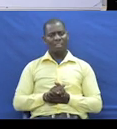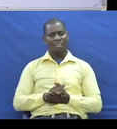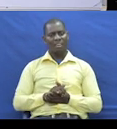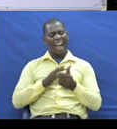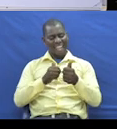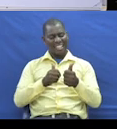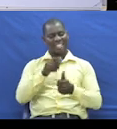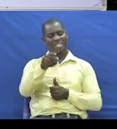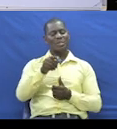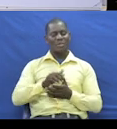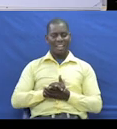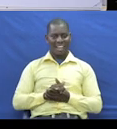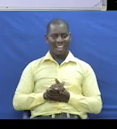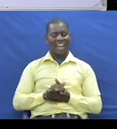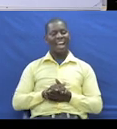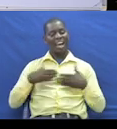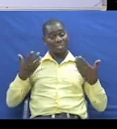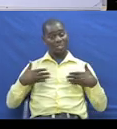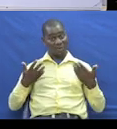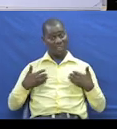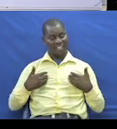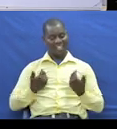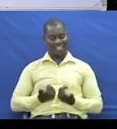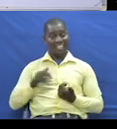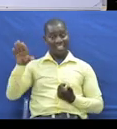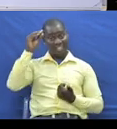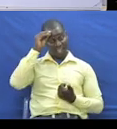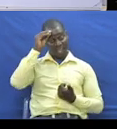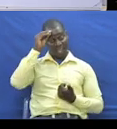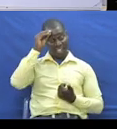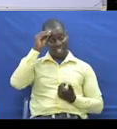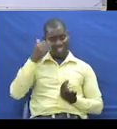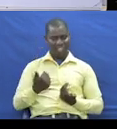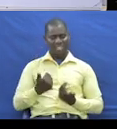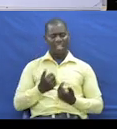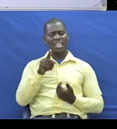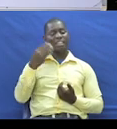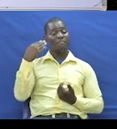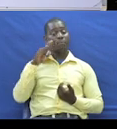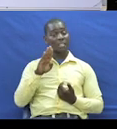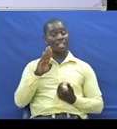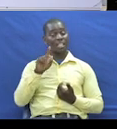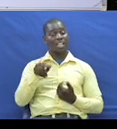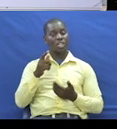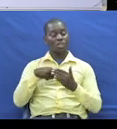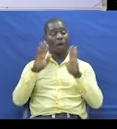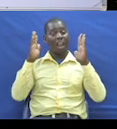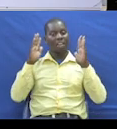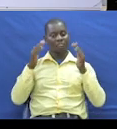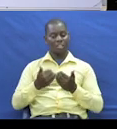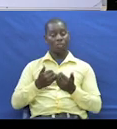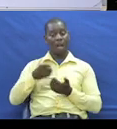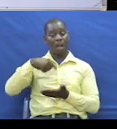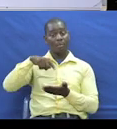I think that you have just enjoyed our period. We have just discussed all of these things which are very important into our